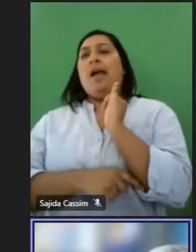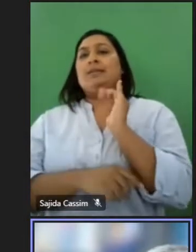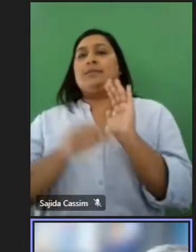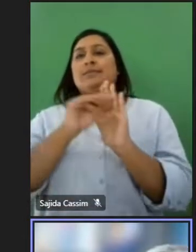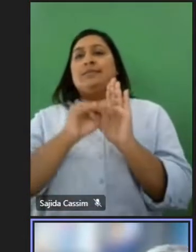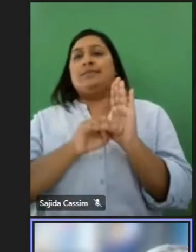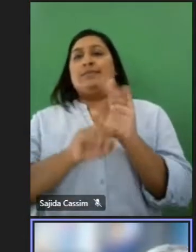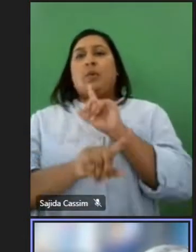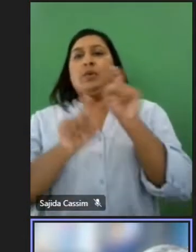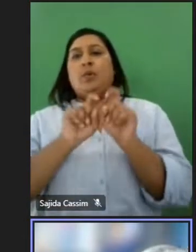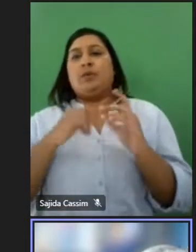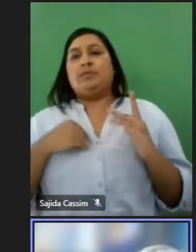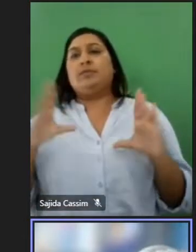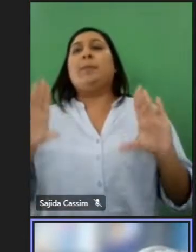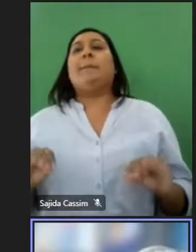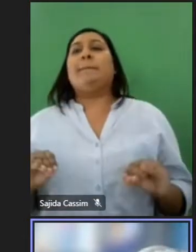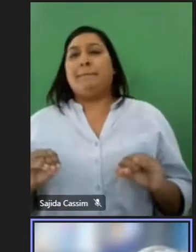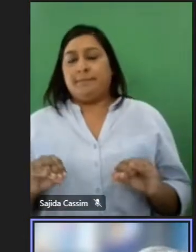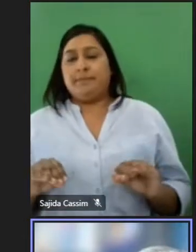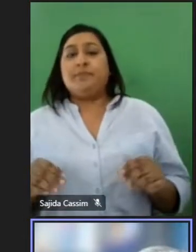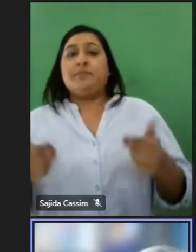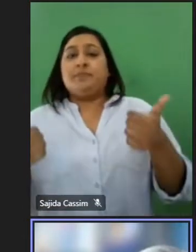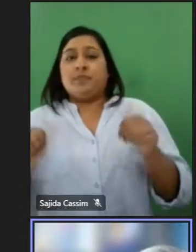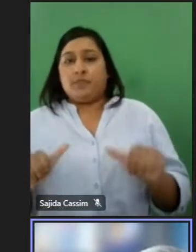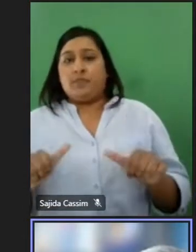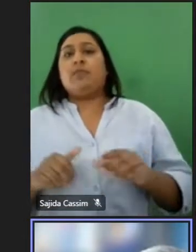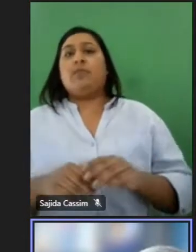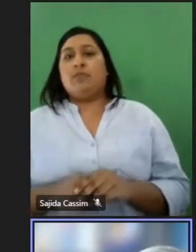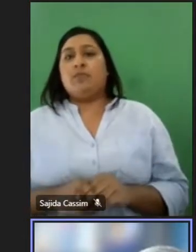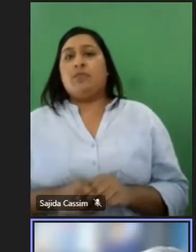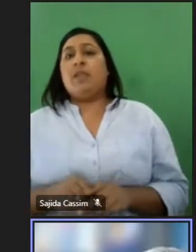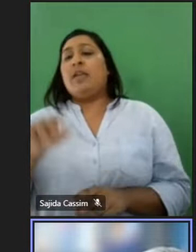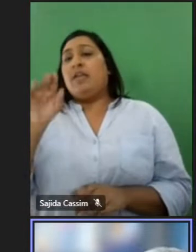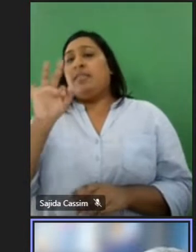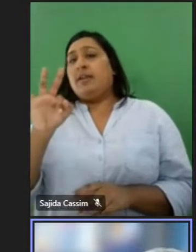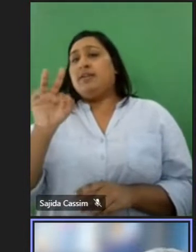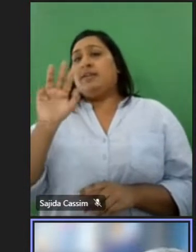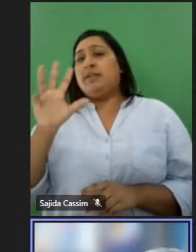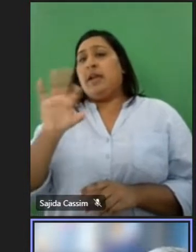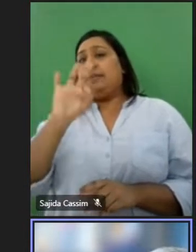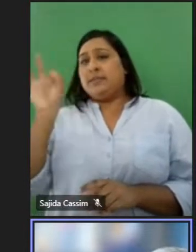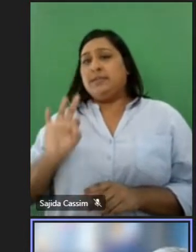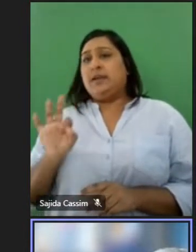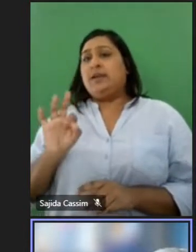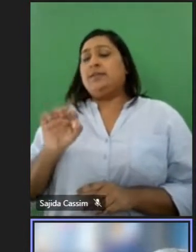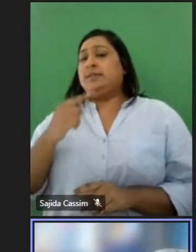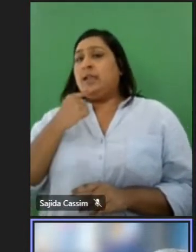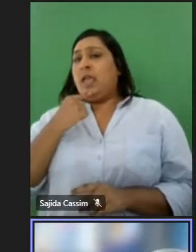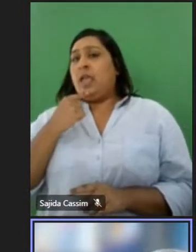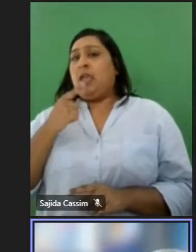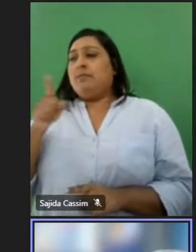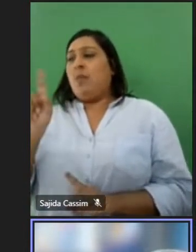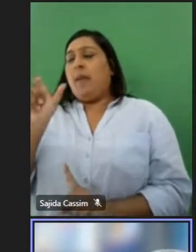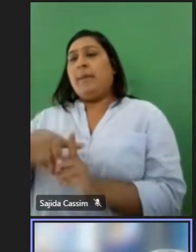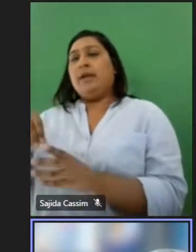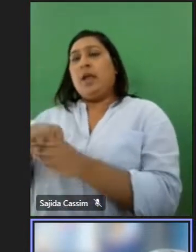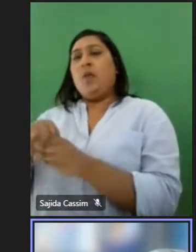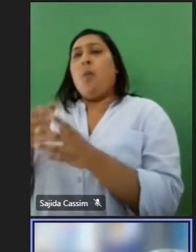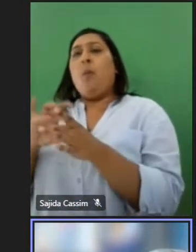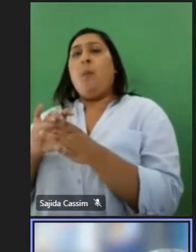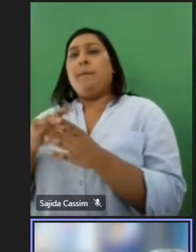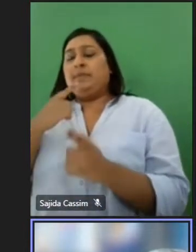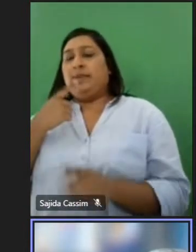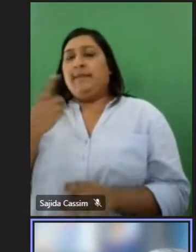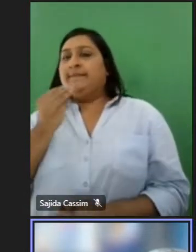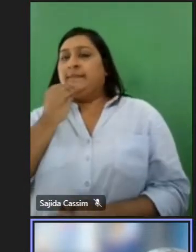Someone else in the household had gone to bed hungry, also 39%, and 40% said that they ran out of money to buy